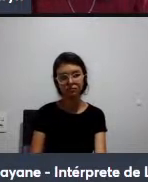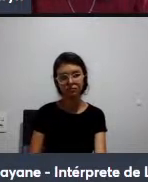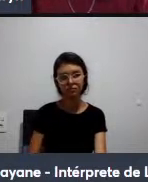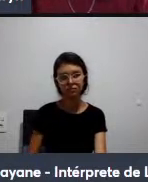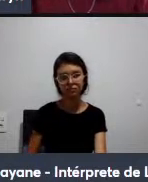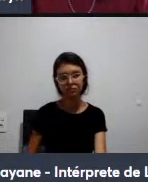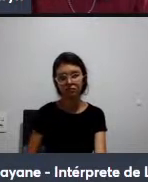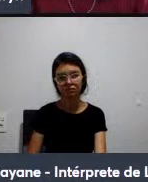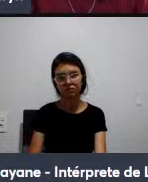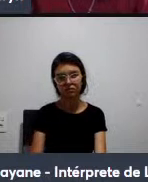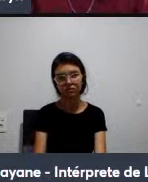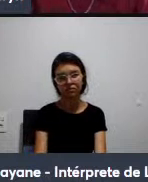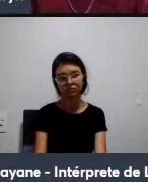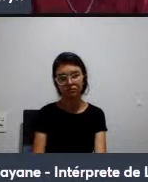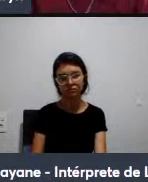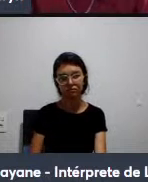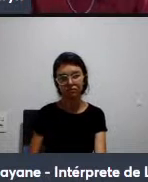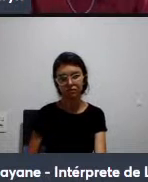understand what you're doing,